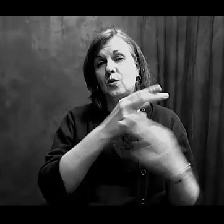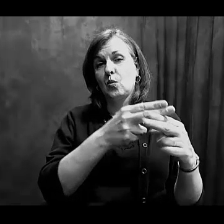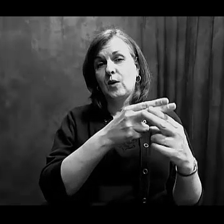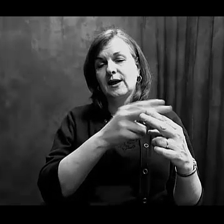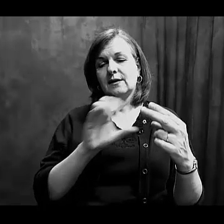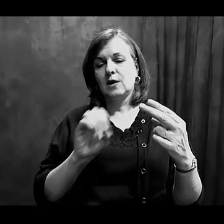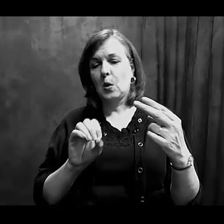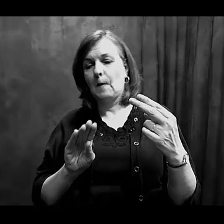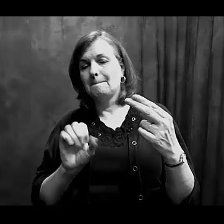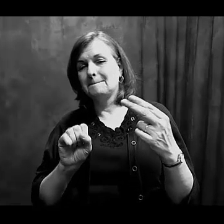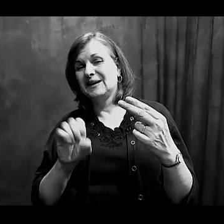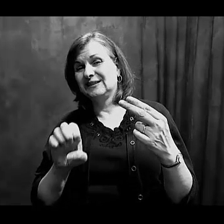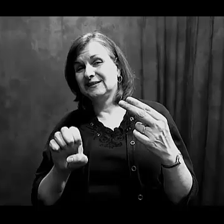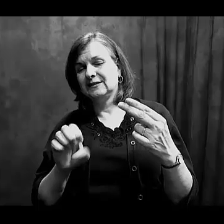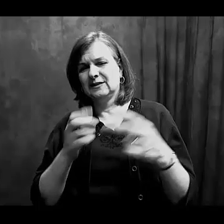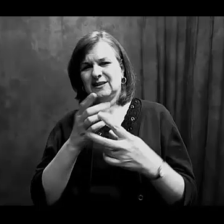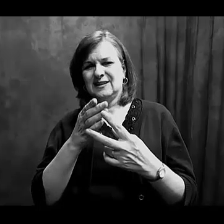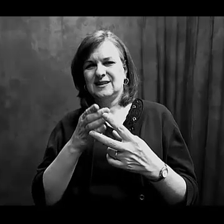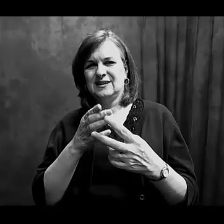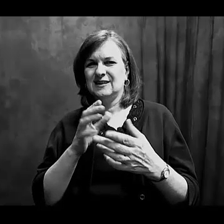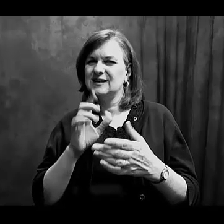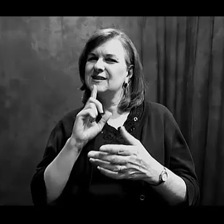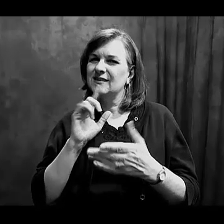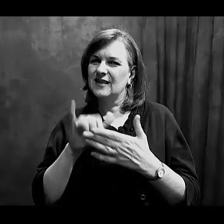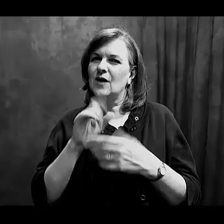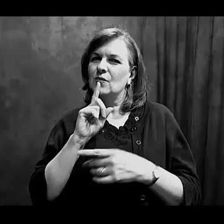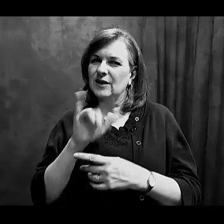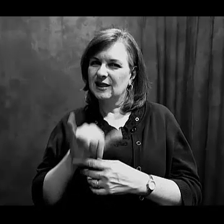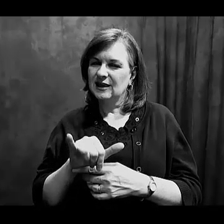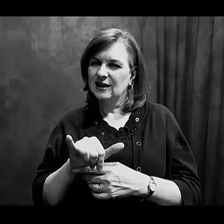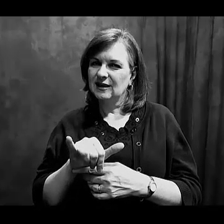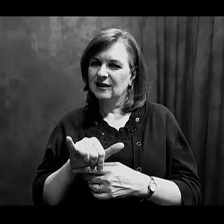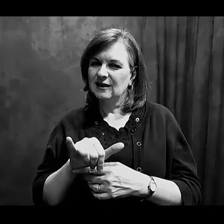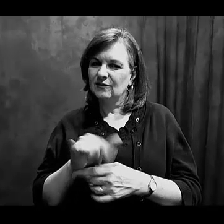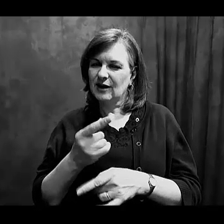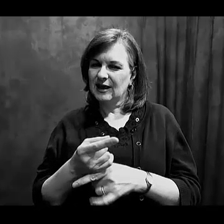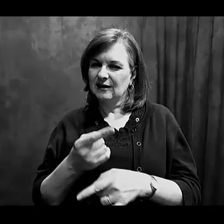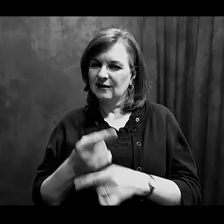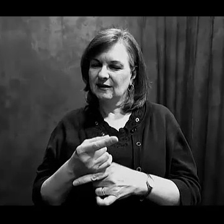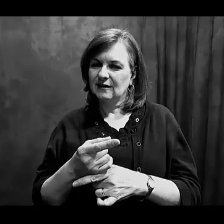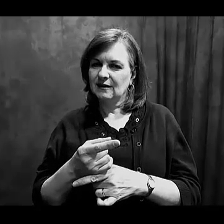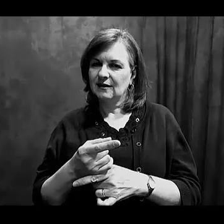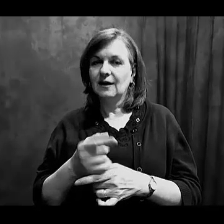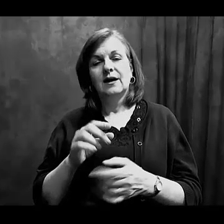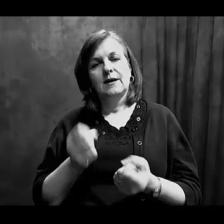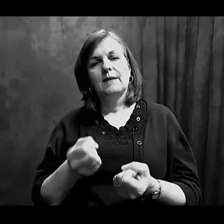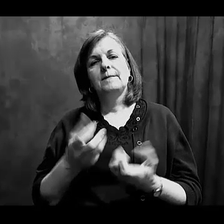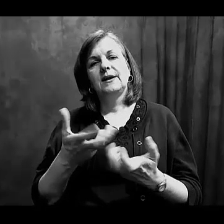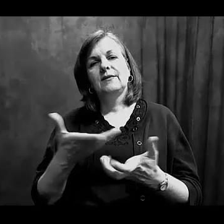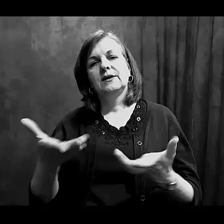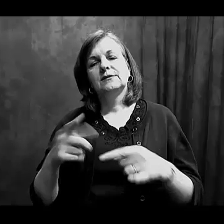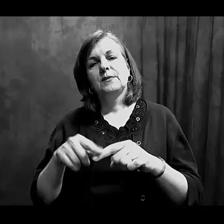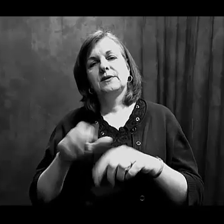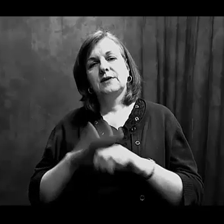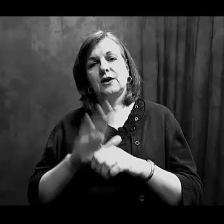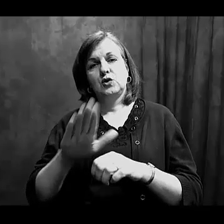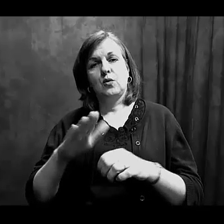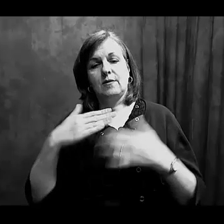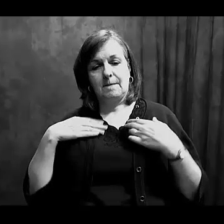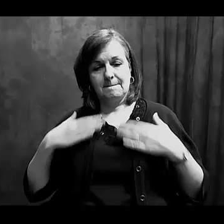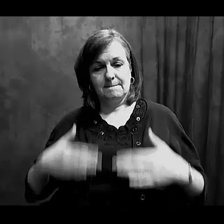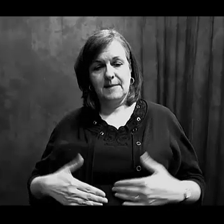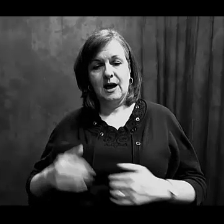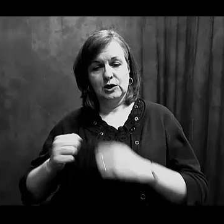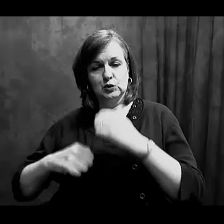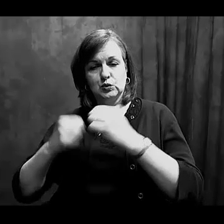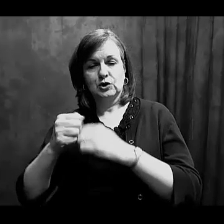We look at you being between overweight and obese, but is that really, depending on your physical structure,